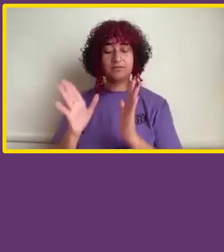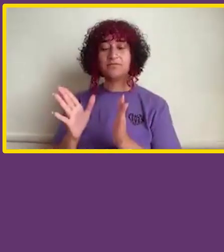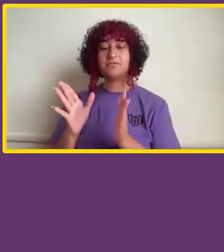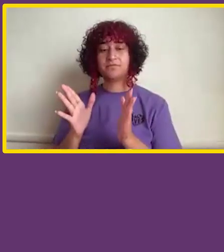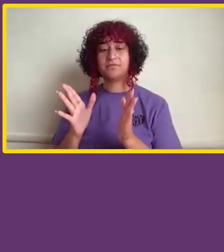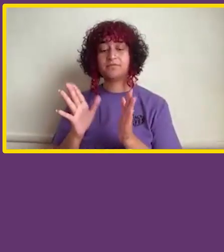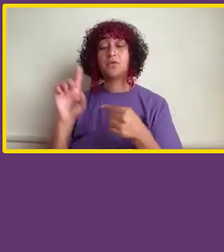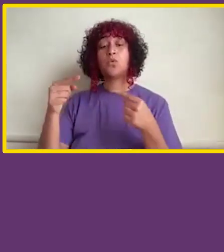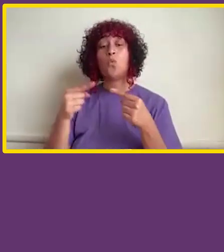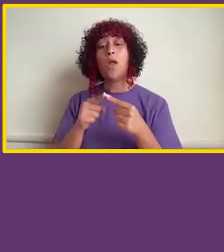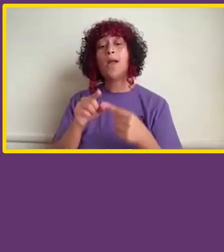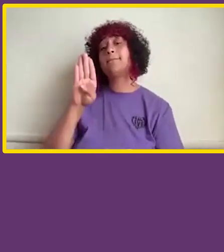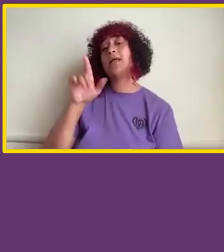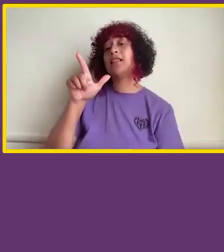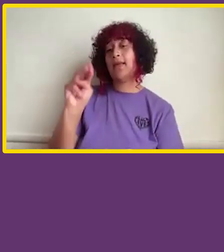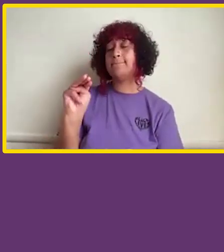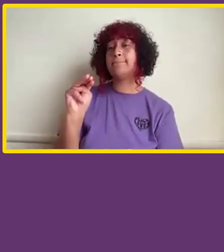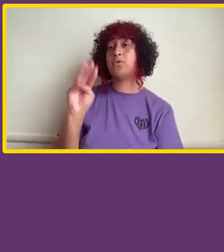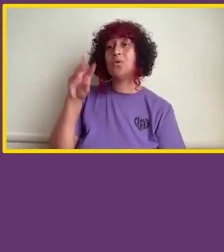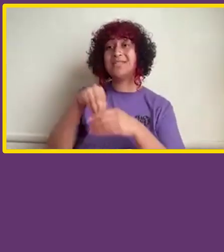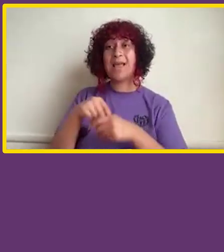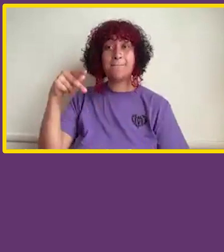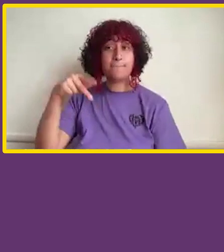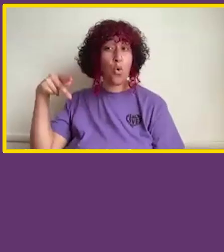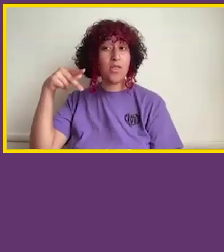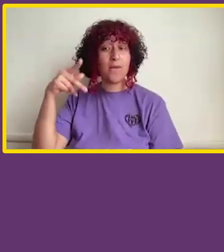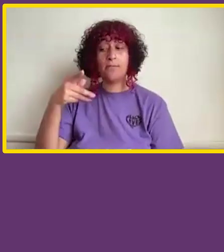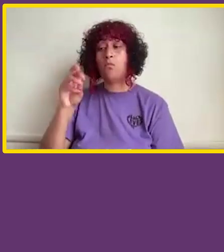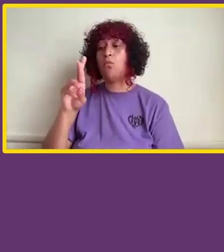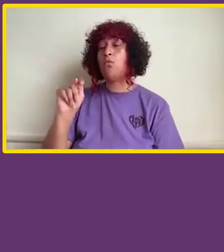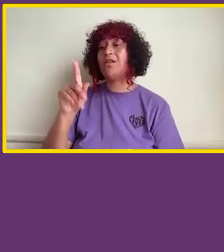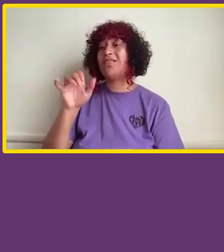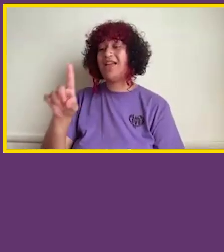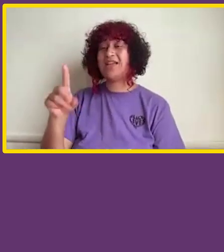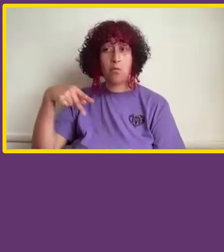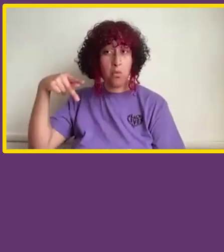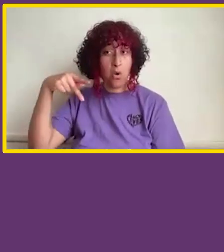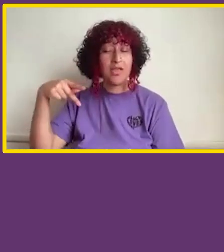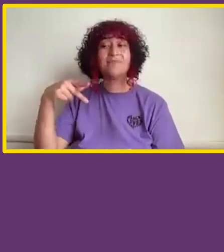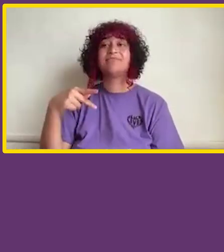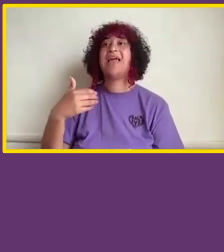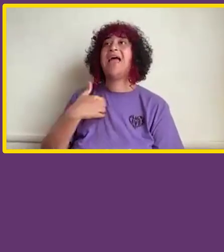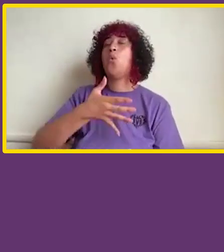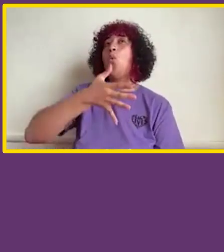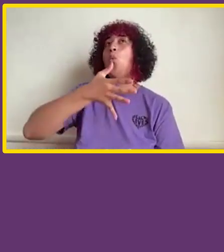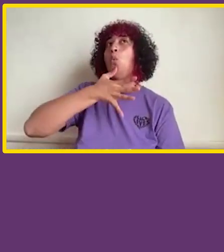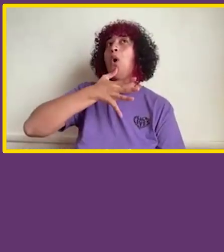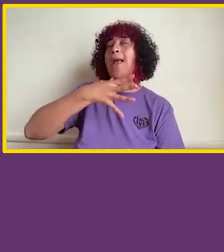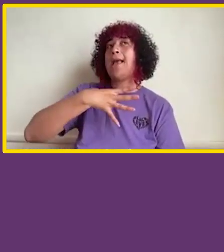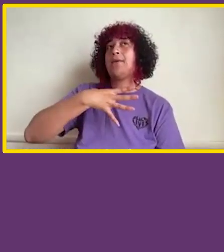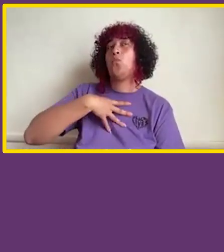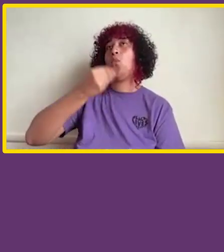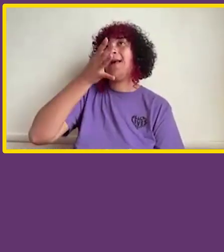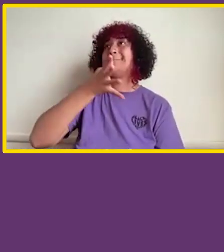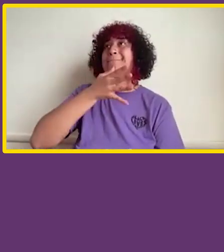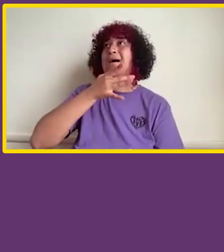When Black Lives Matter was in Portland in particular, there was like a set of white moms who just named themselves moms, as